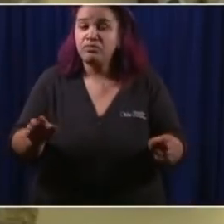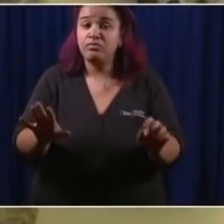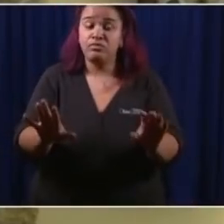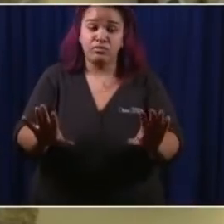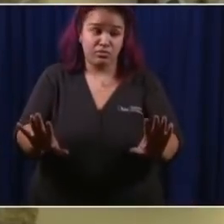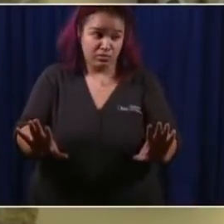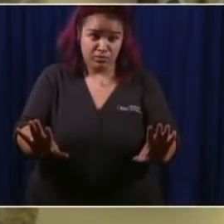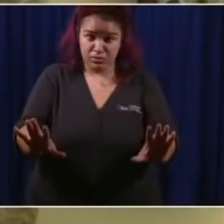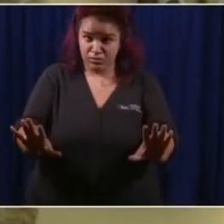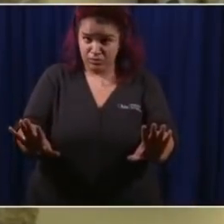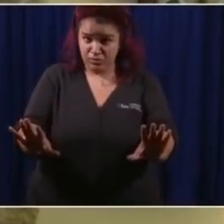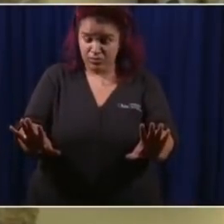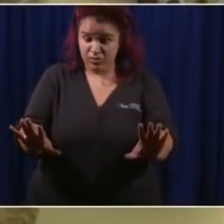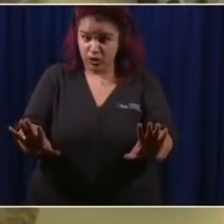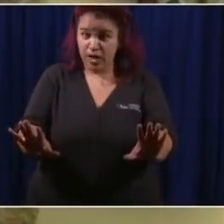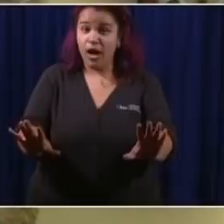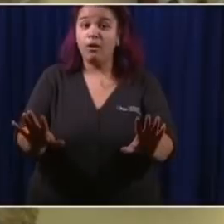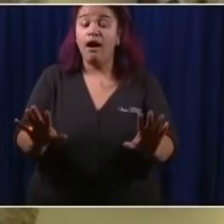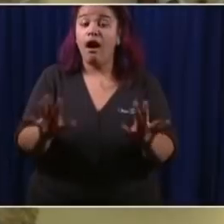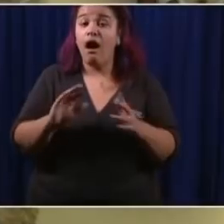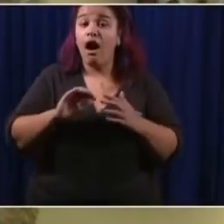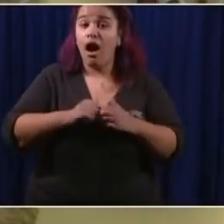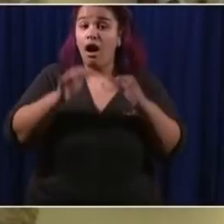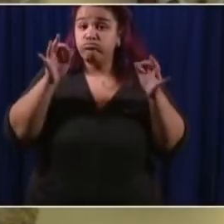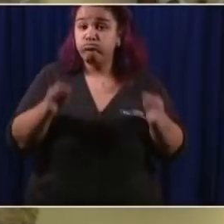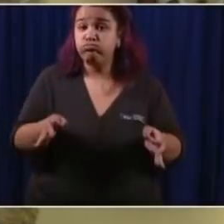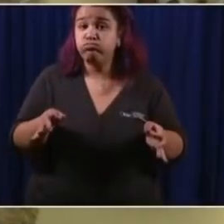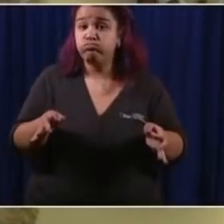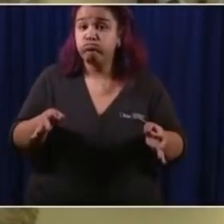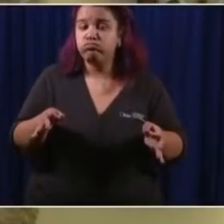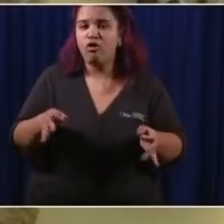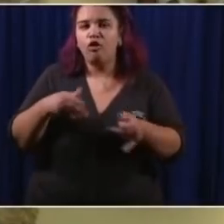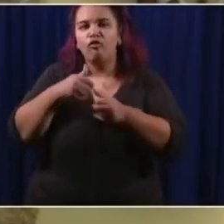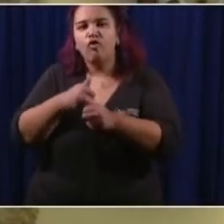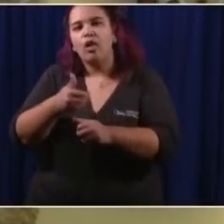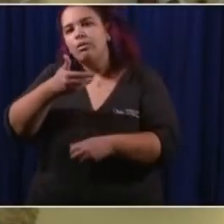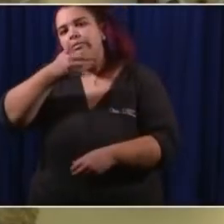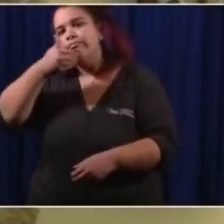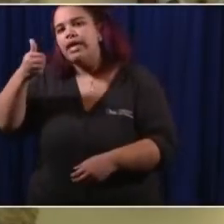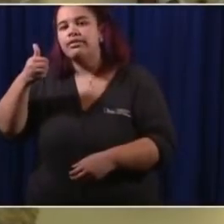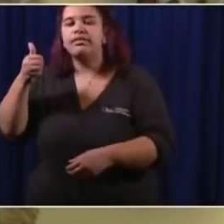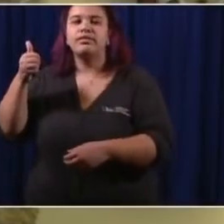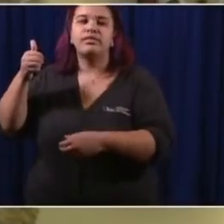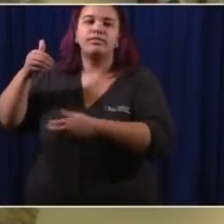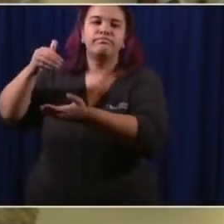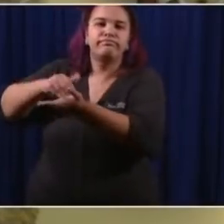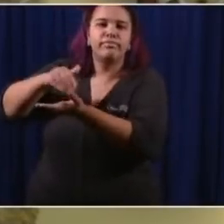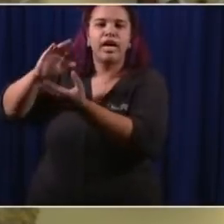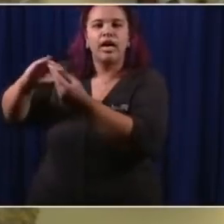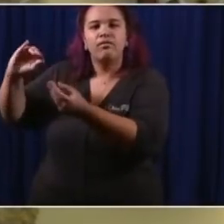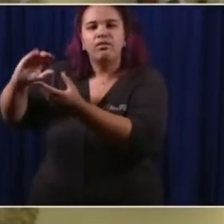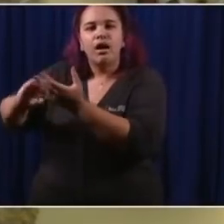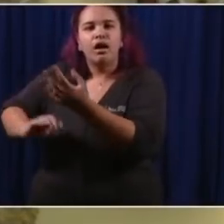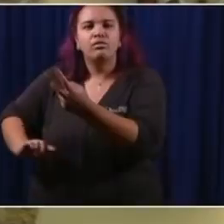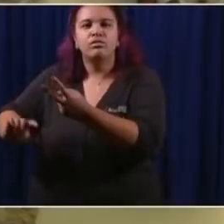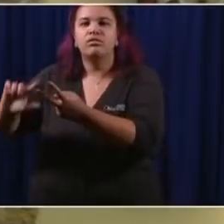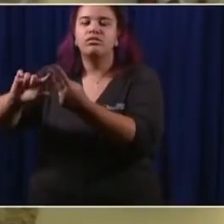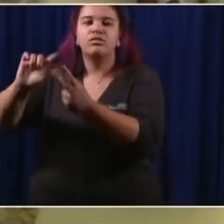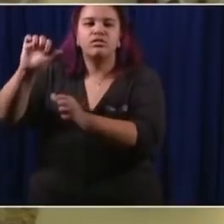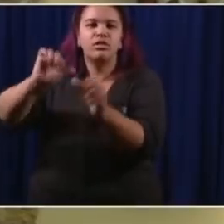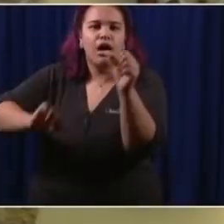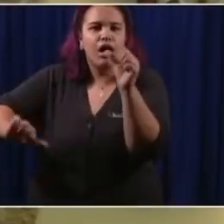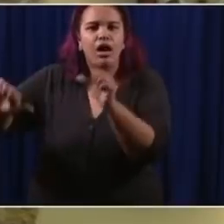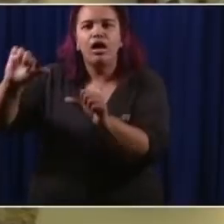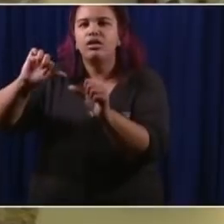a scientific point of view, a medical point of view, and talking to the best experts